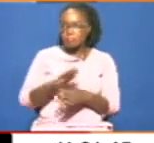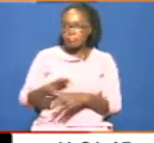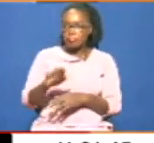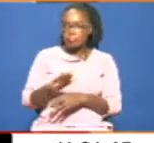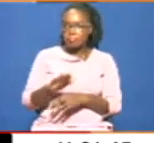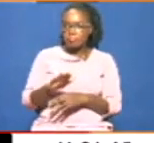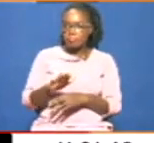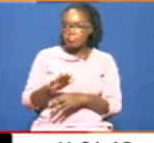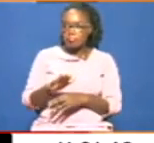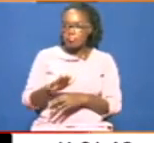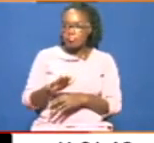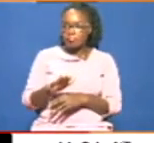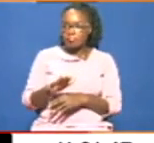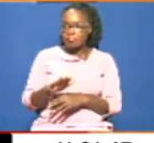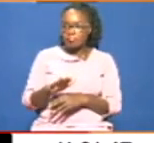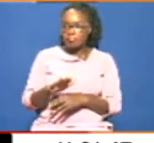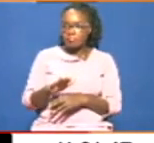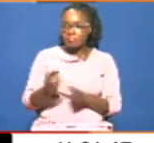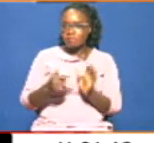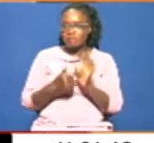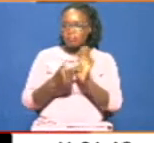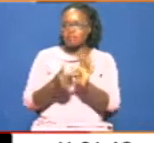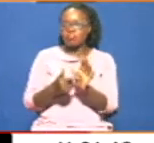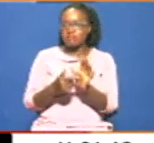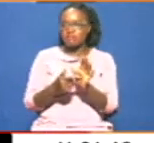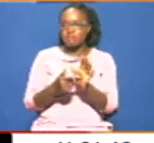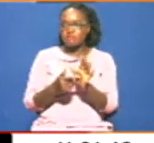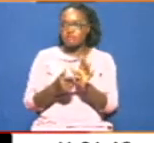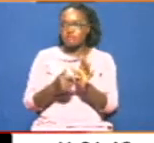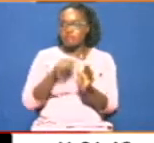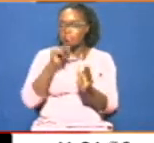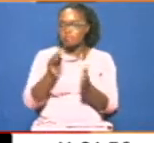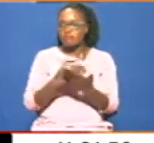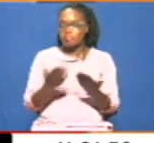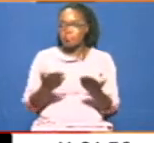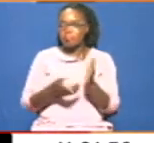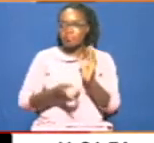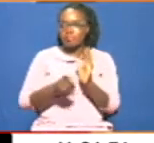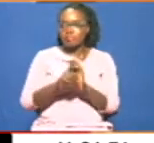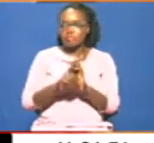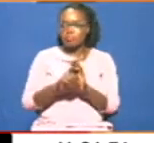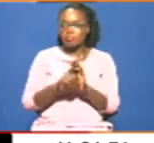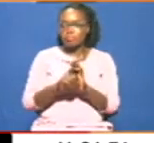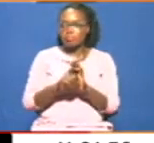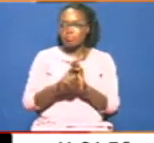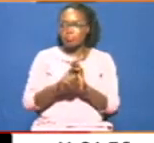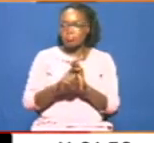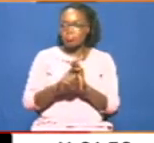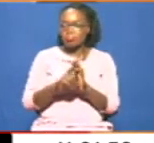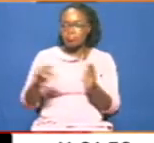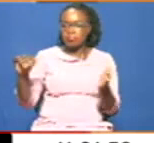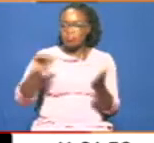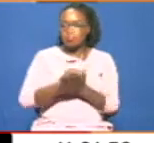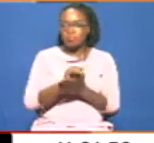It's therefore shows that it's not something that requires importation. Mm-hmm.